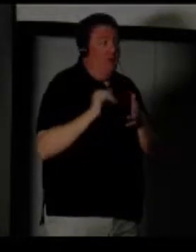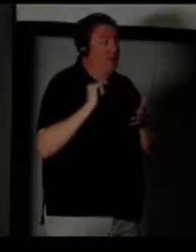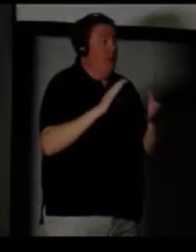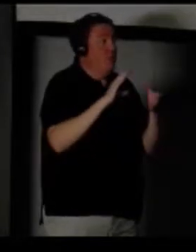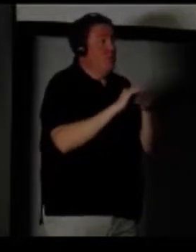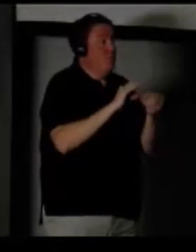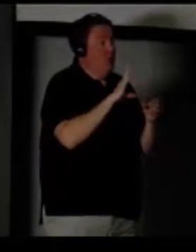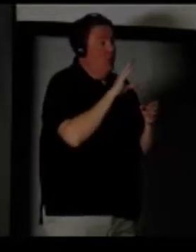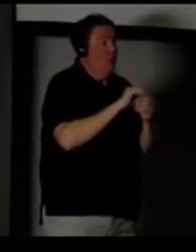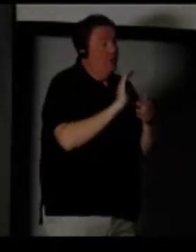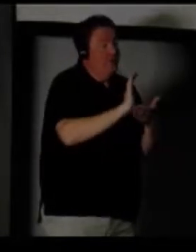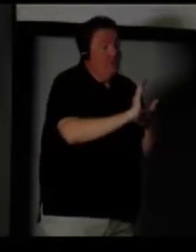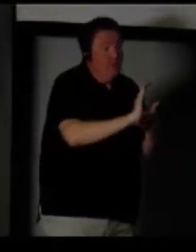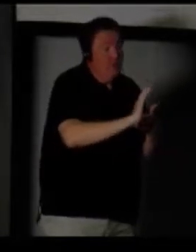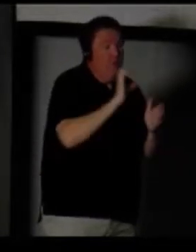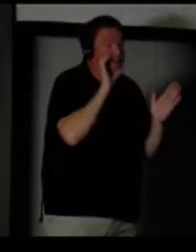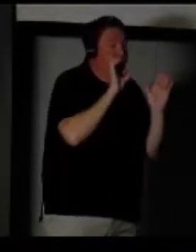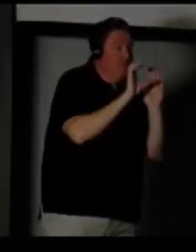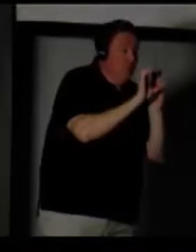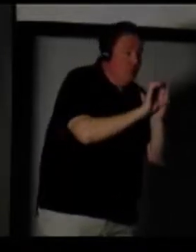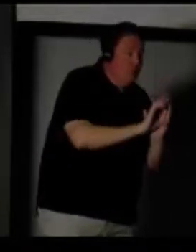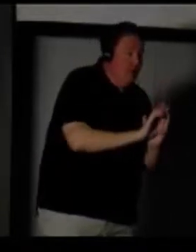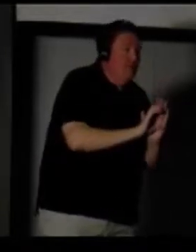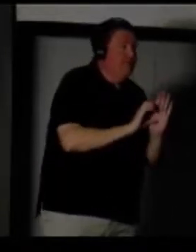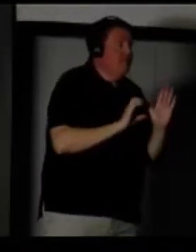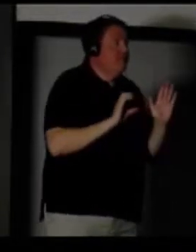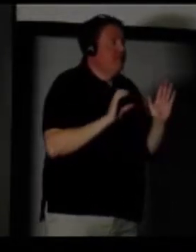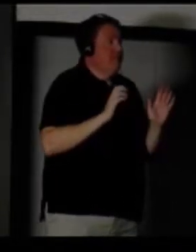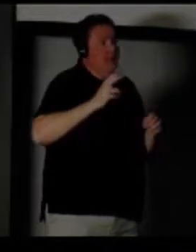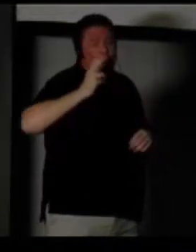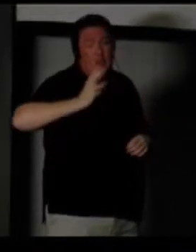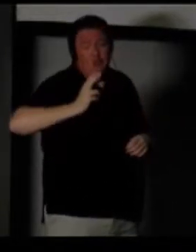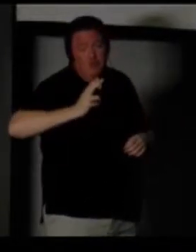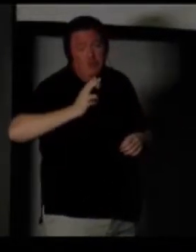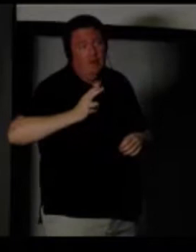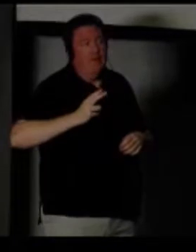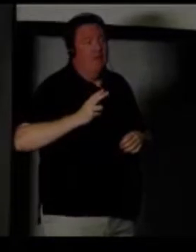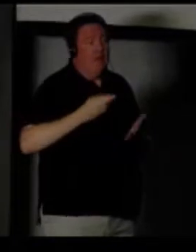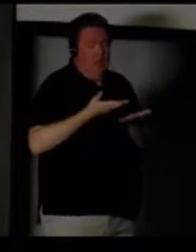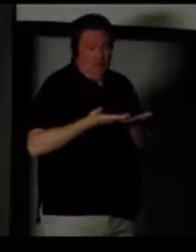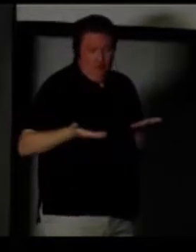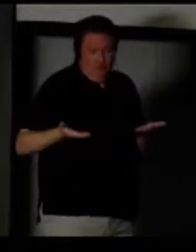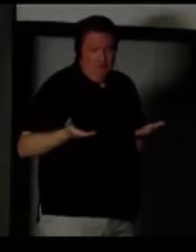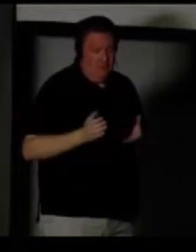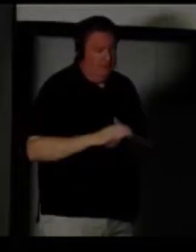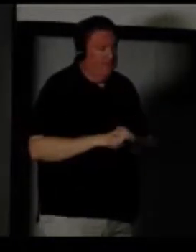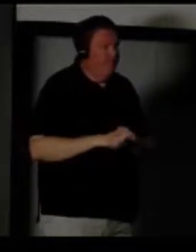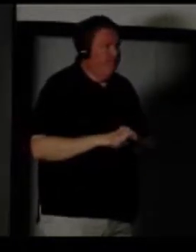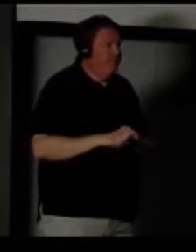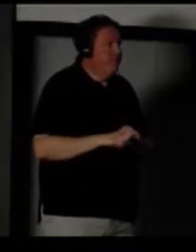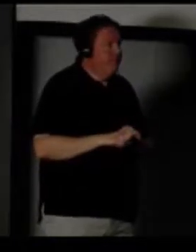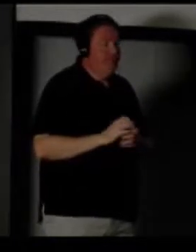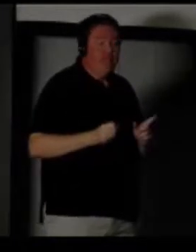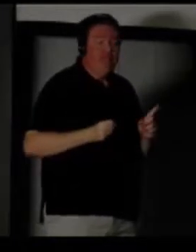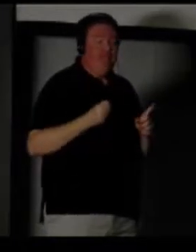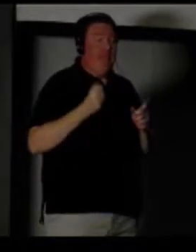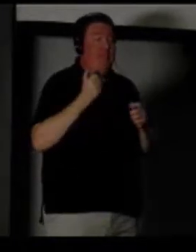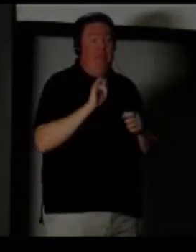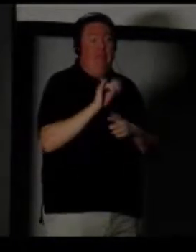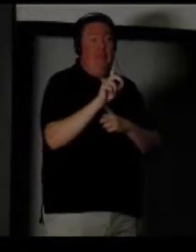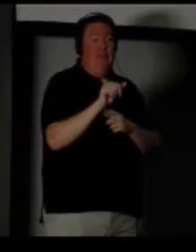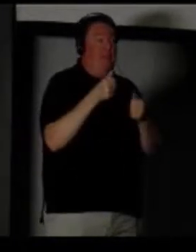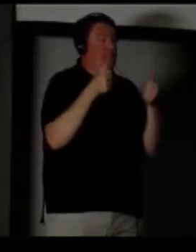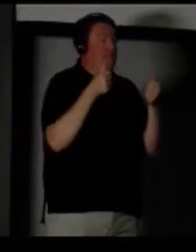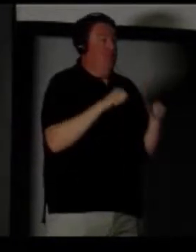video, photographs, history, and objects. And the day that it was posted,